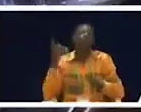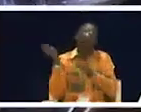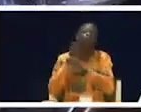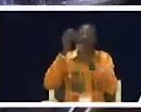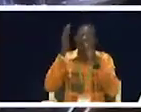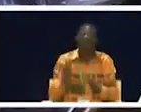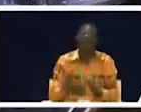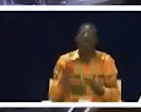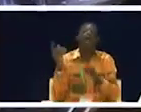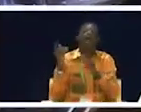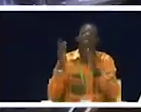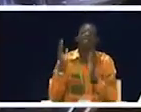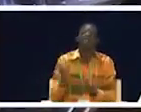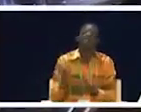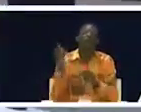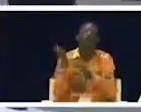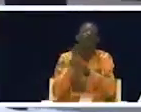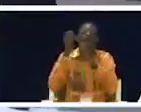champion. The